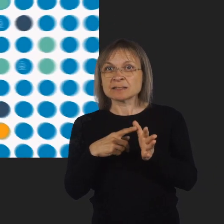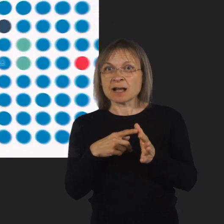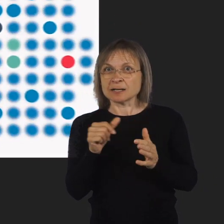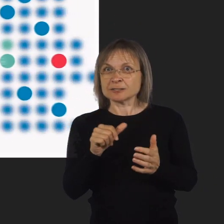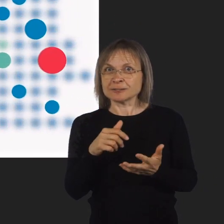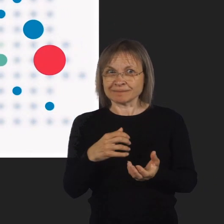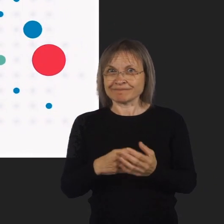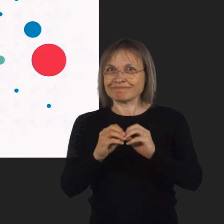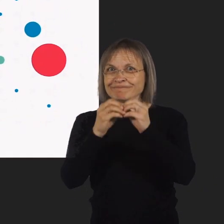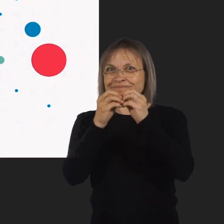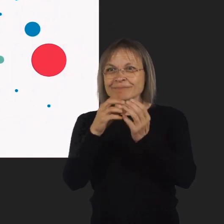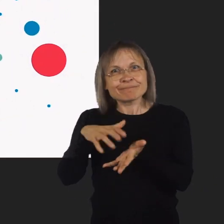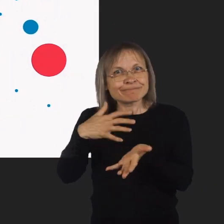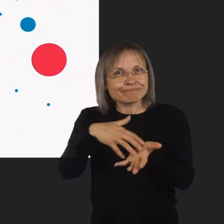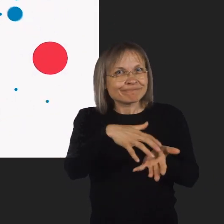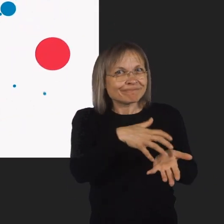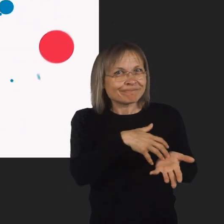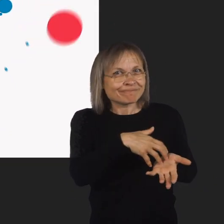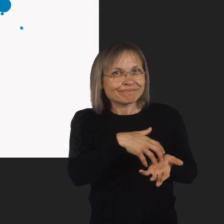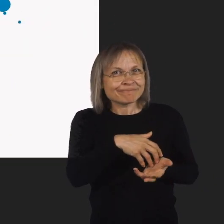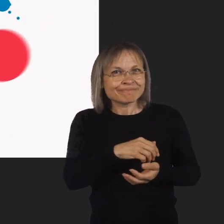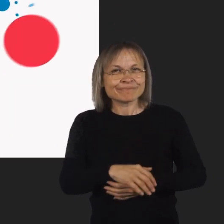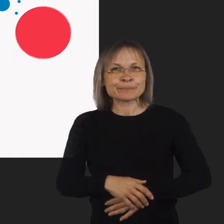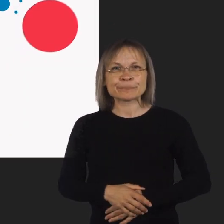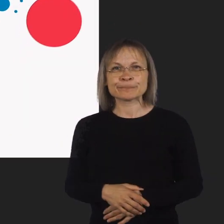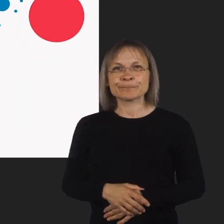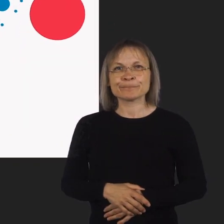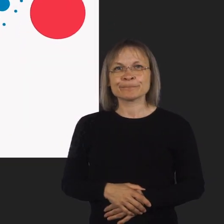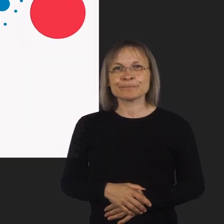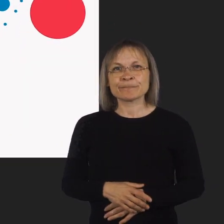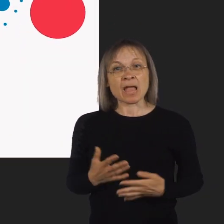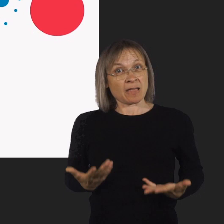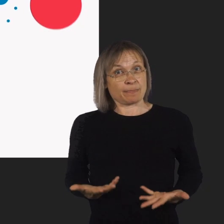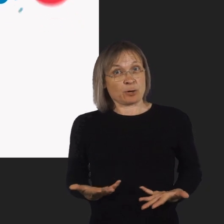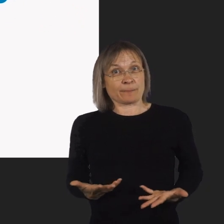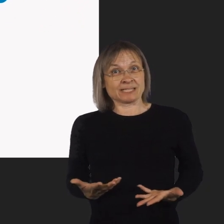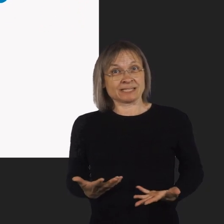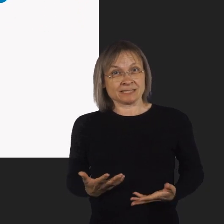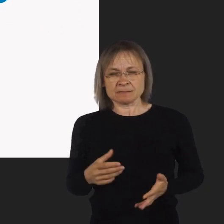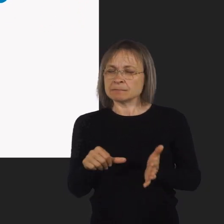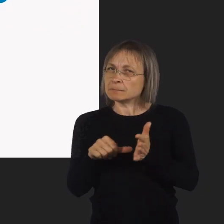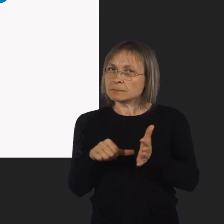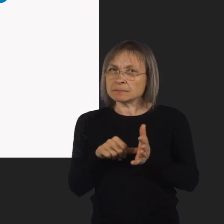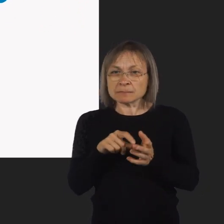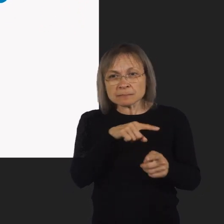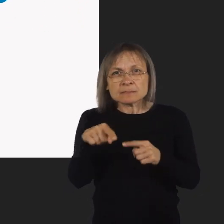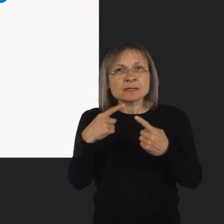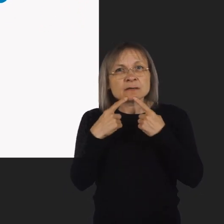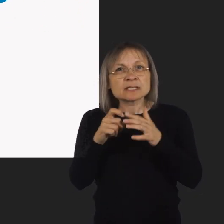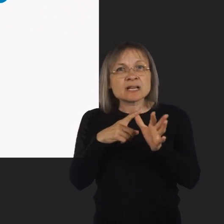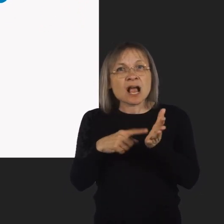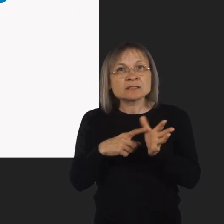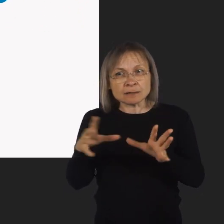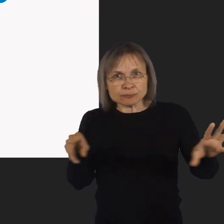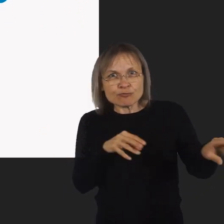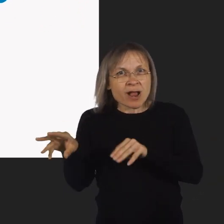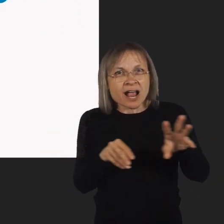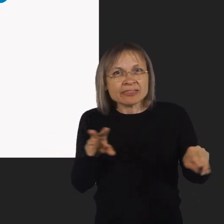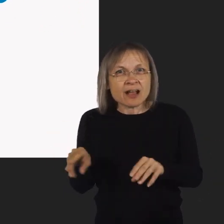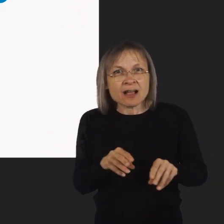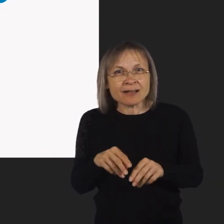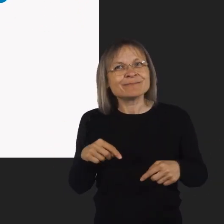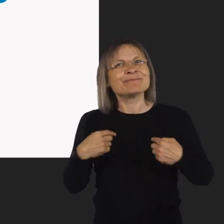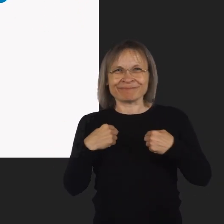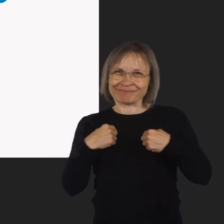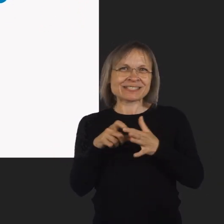worker visit, useful data are created and collected. Right now, it is difficult to bring these data